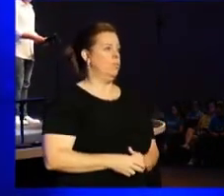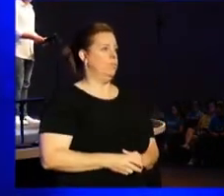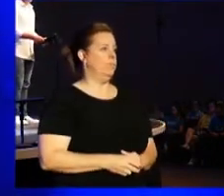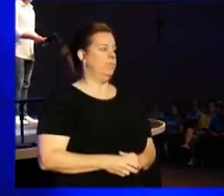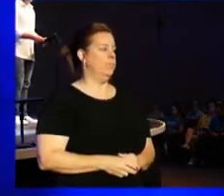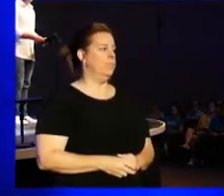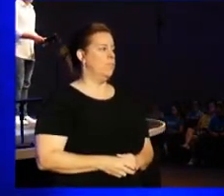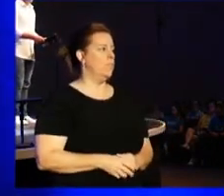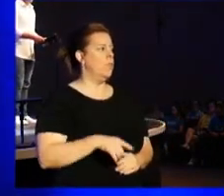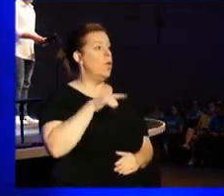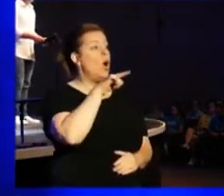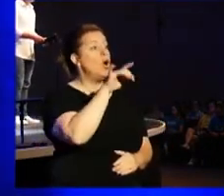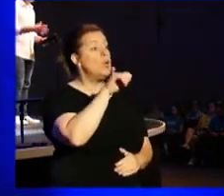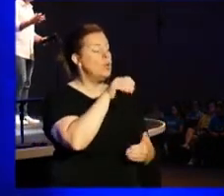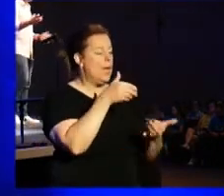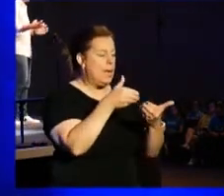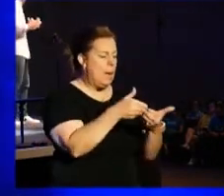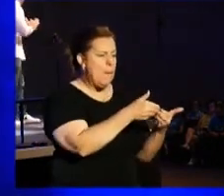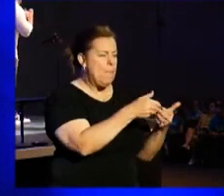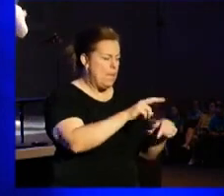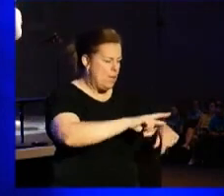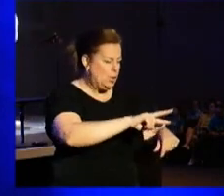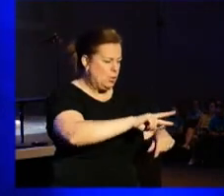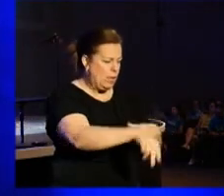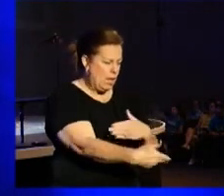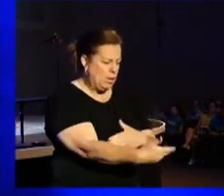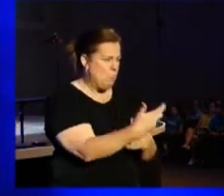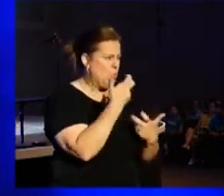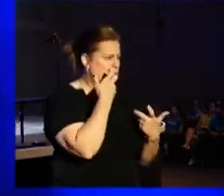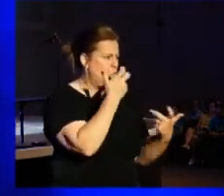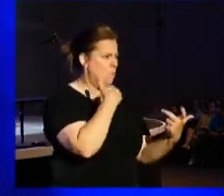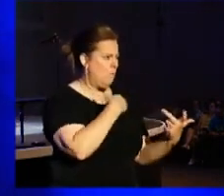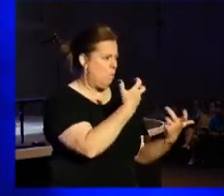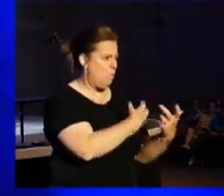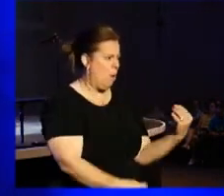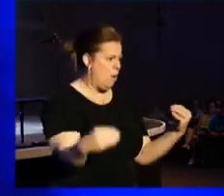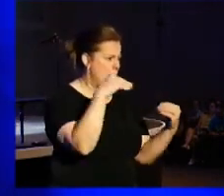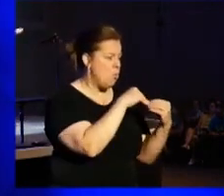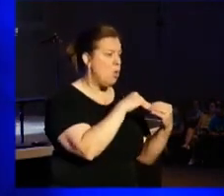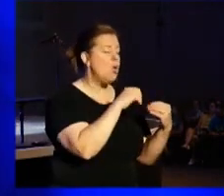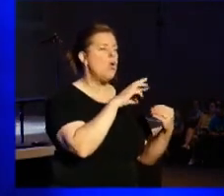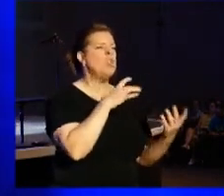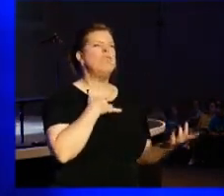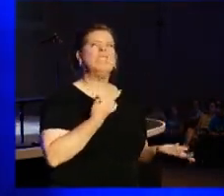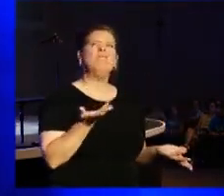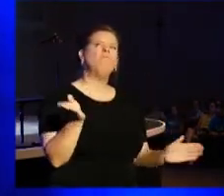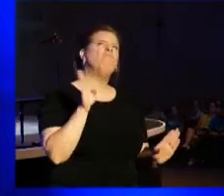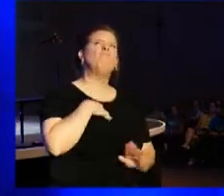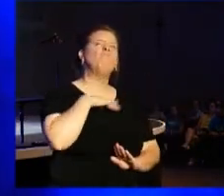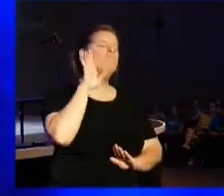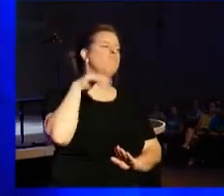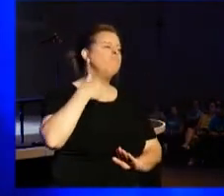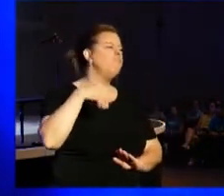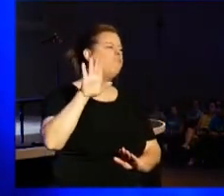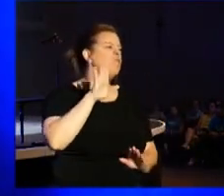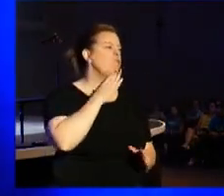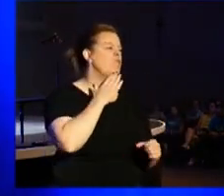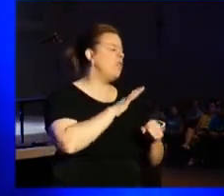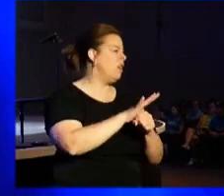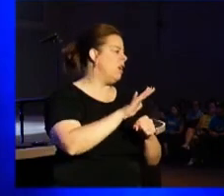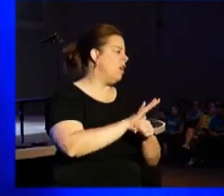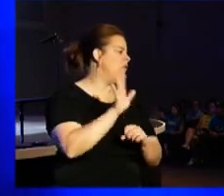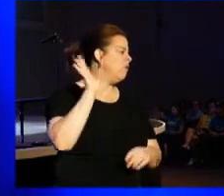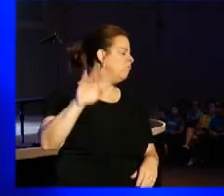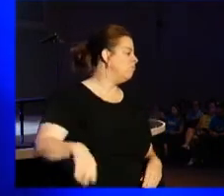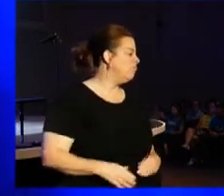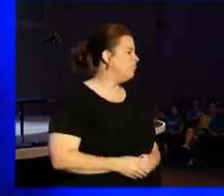like a baby at a 2 a.m. feeding, screaming, "I need more of this"? Or are you like, "Nah, I'm good. I ate once for an hour on